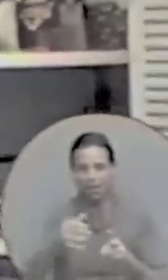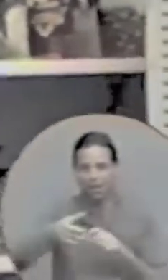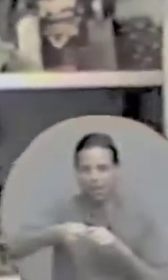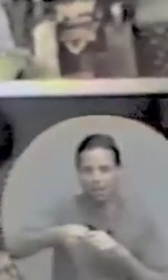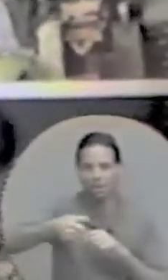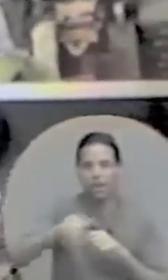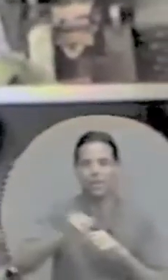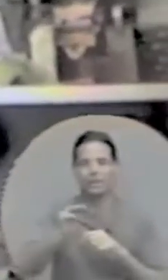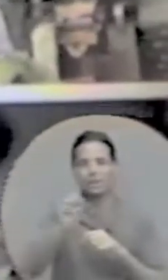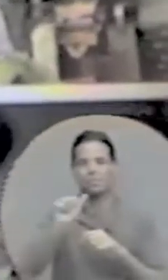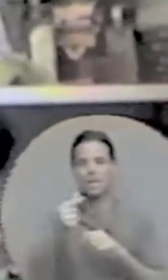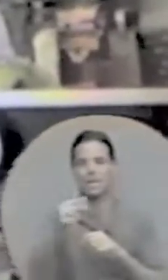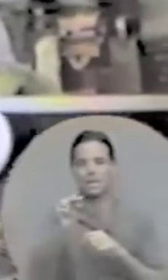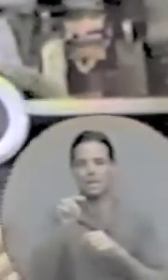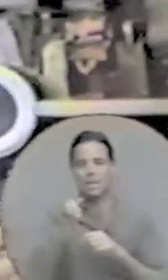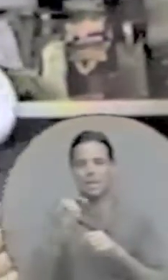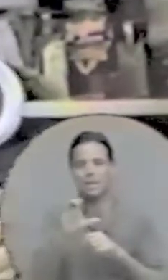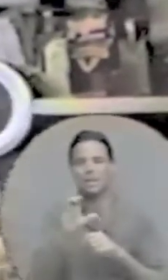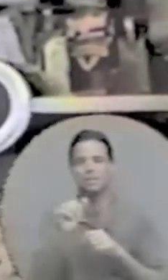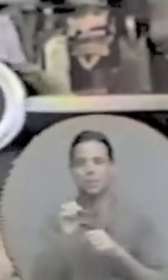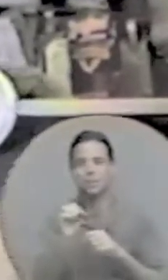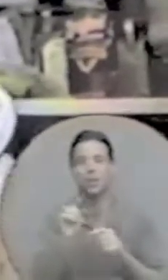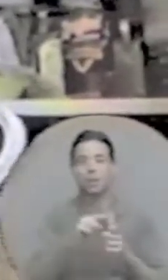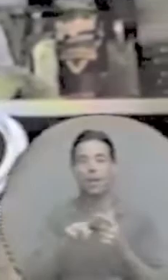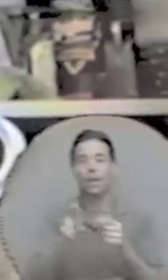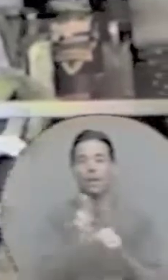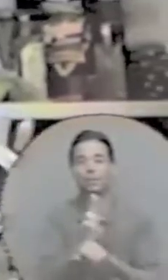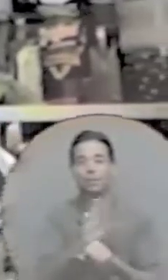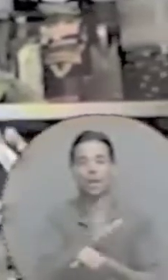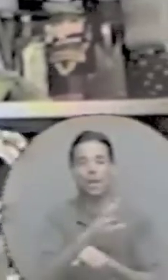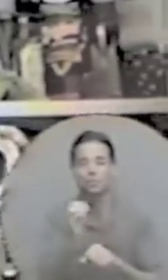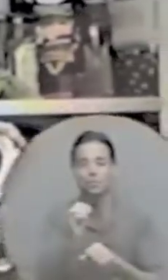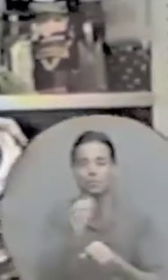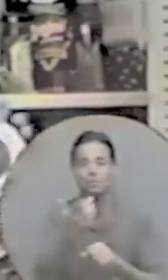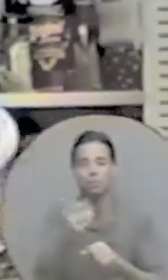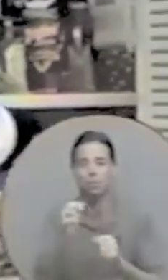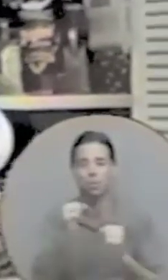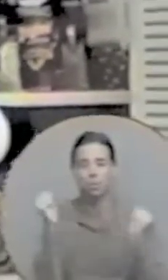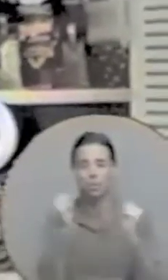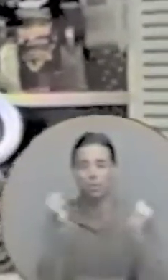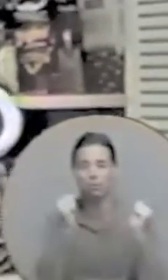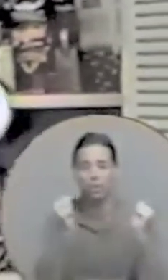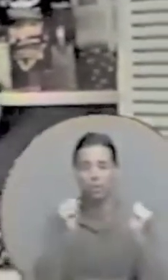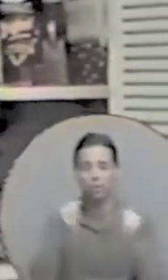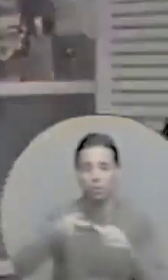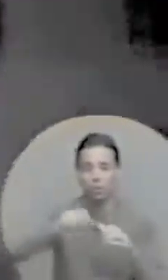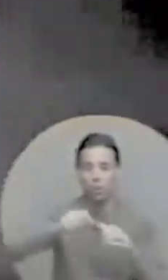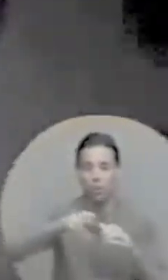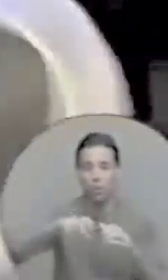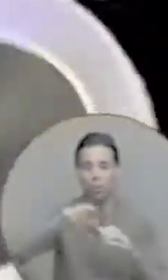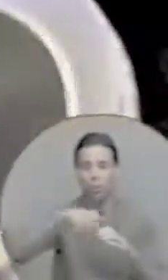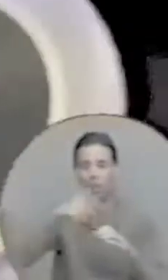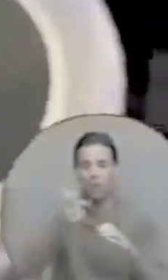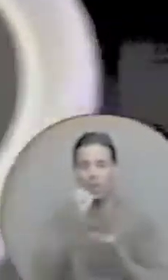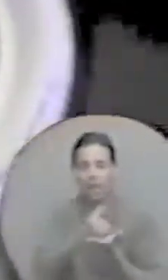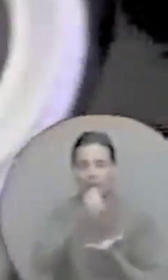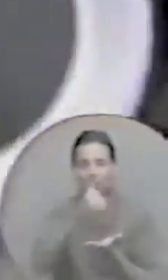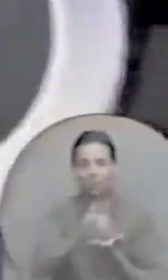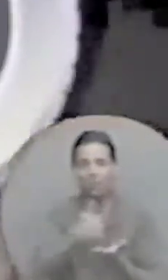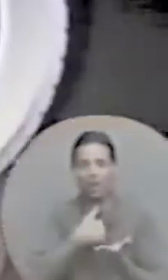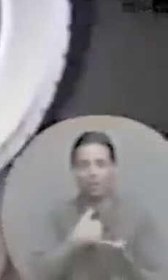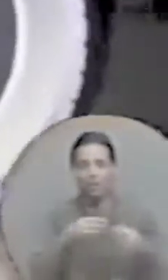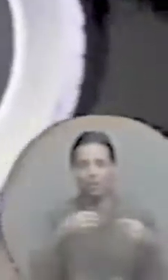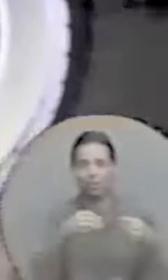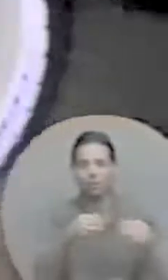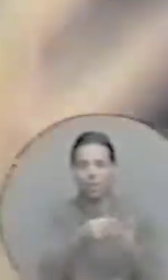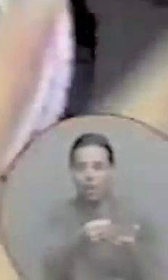guns, it's magnetic. So you can then use it and just put it on your refrigerator when you've opened the can, and you have an automatic shopping list. As